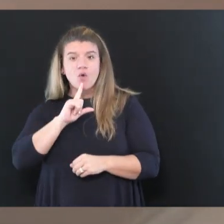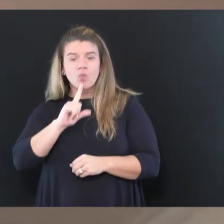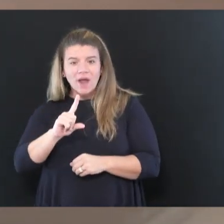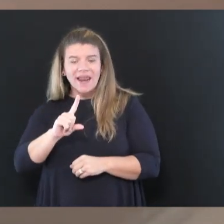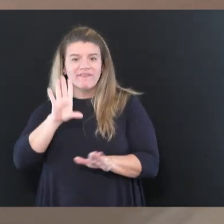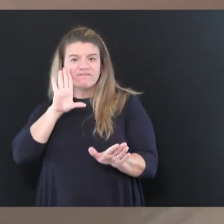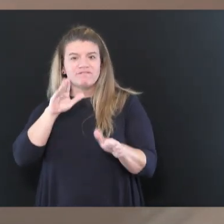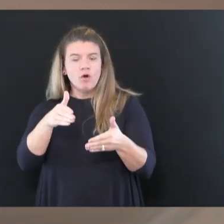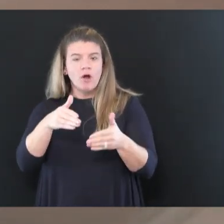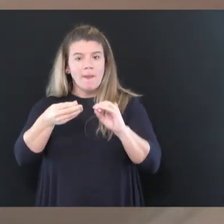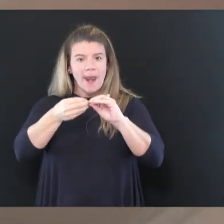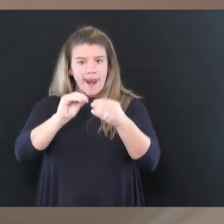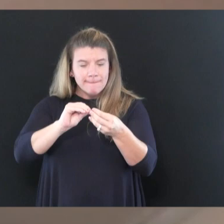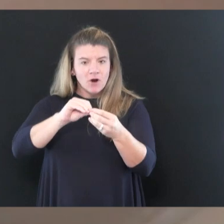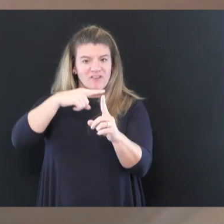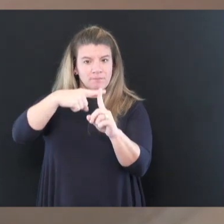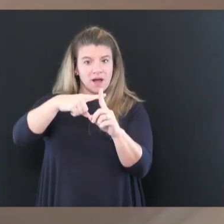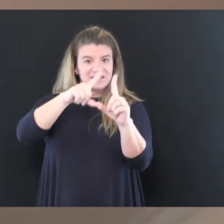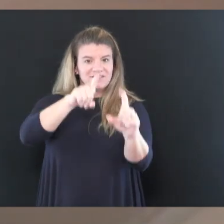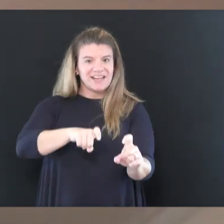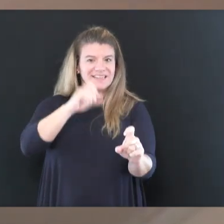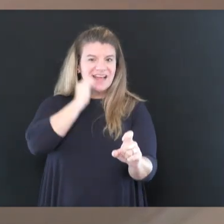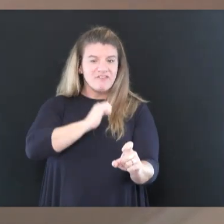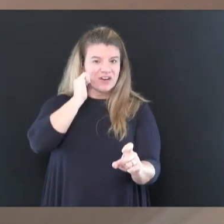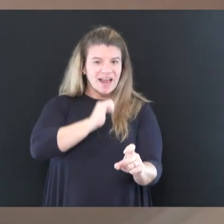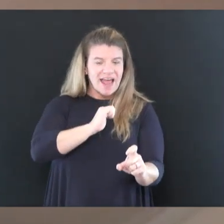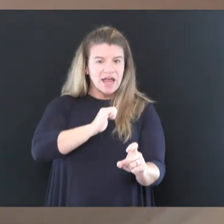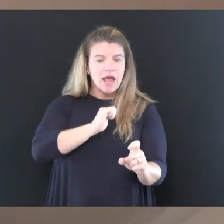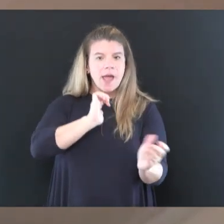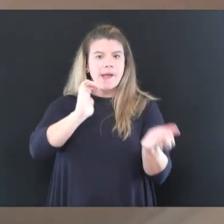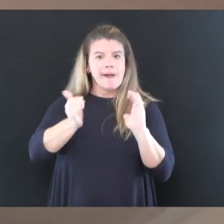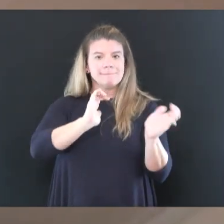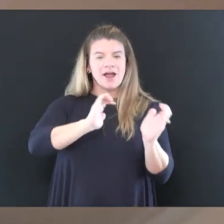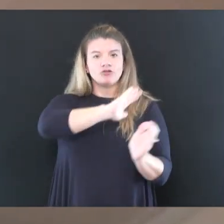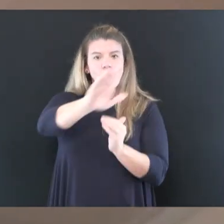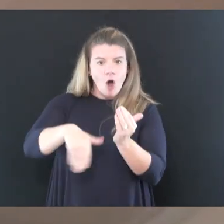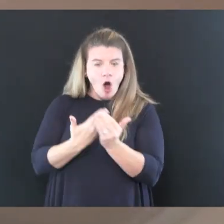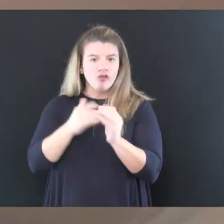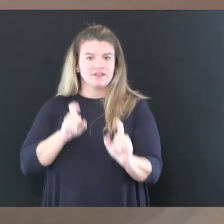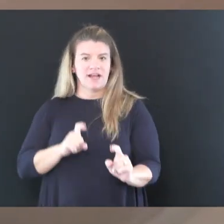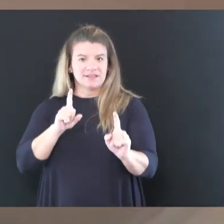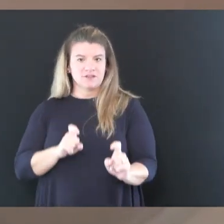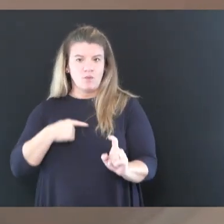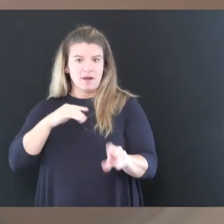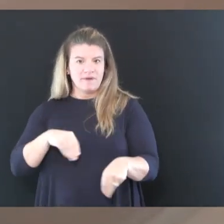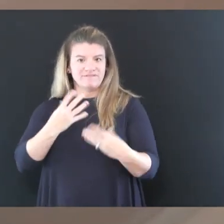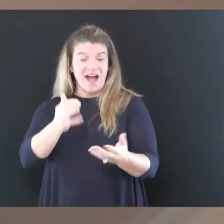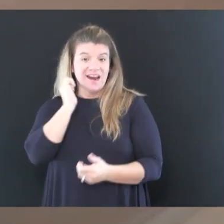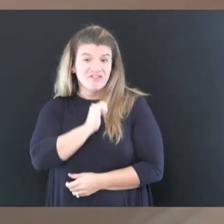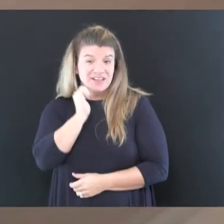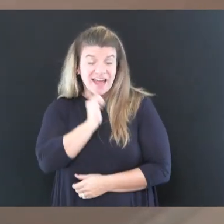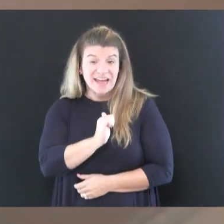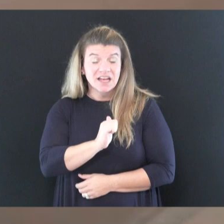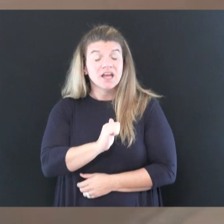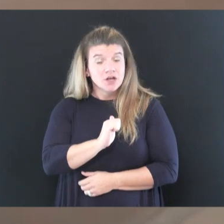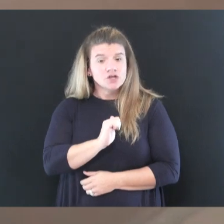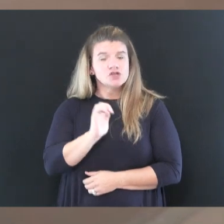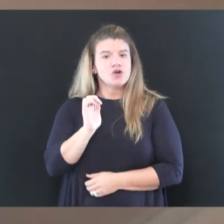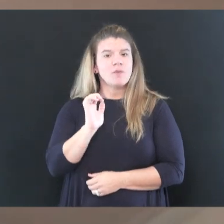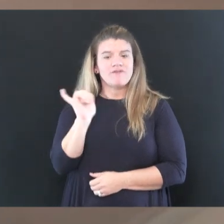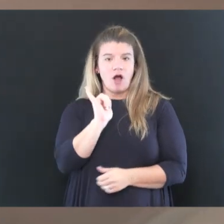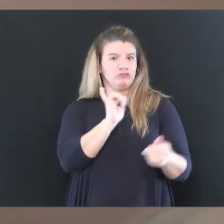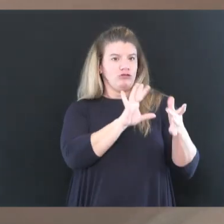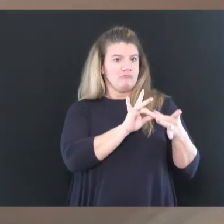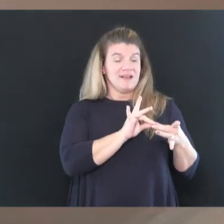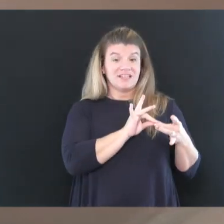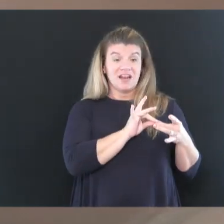tests on a daily basis relative to all the tests that were taken on that daily basis. And as has been pointed out, our number